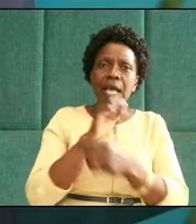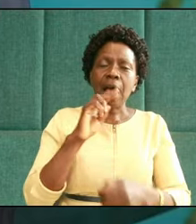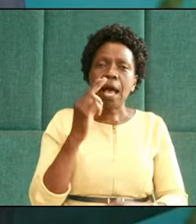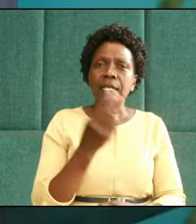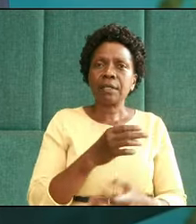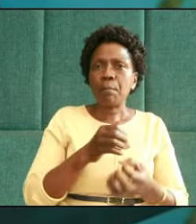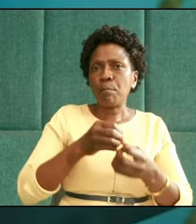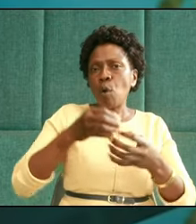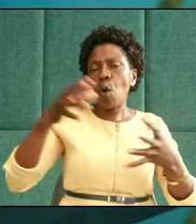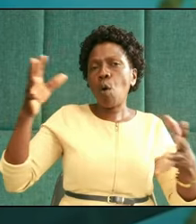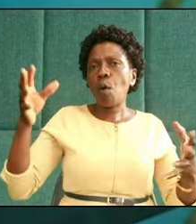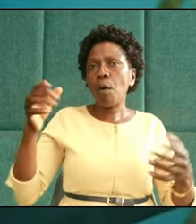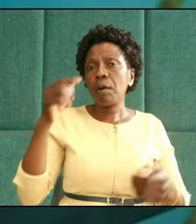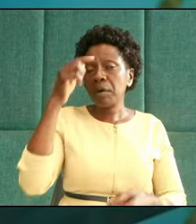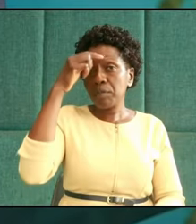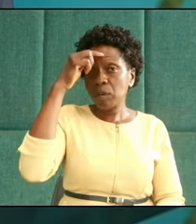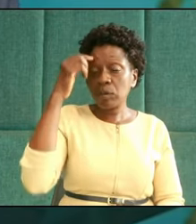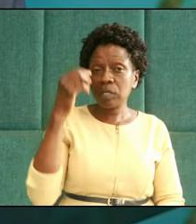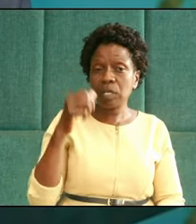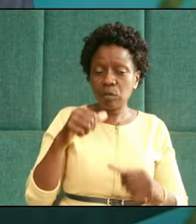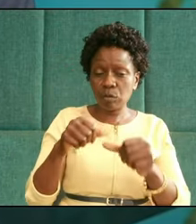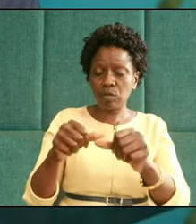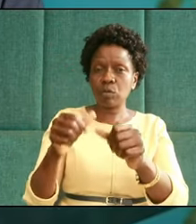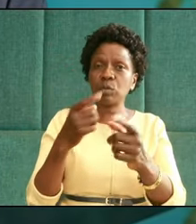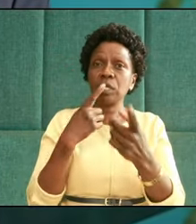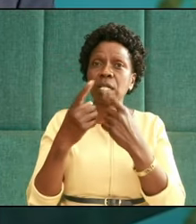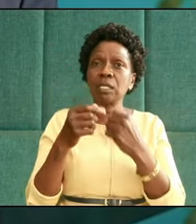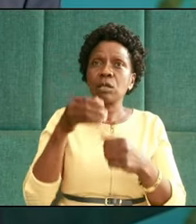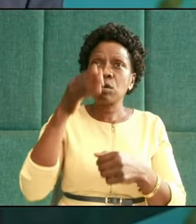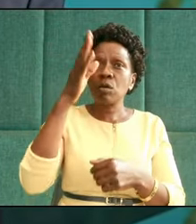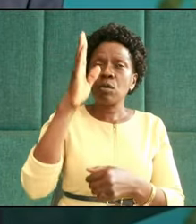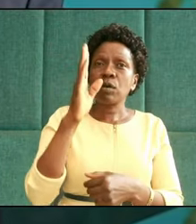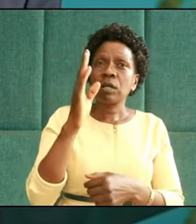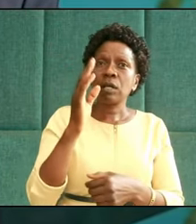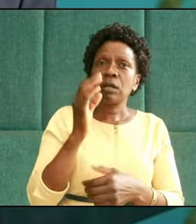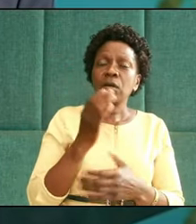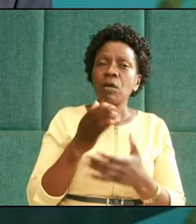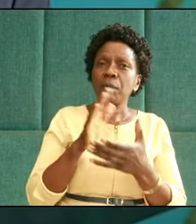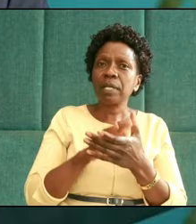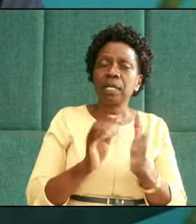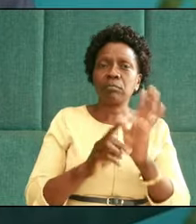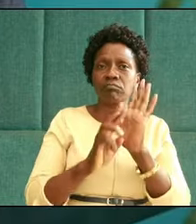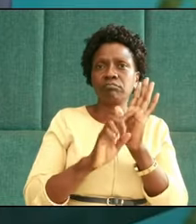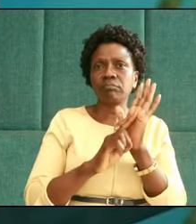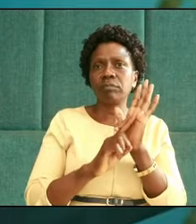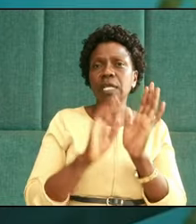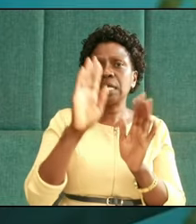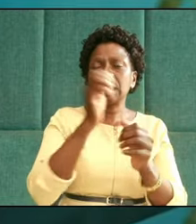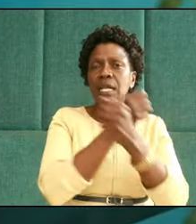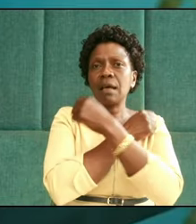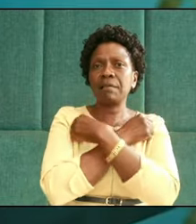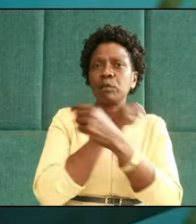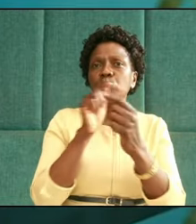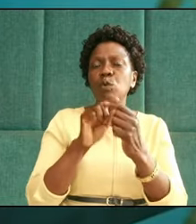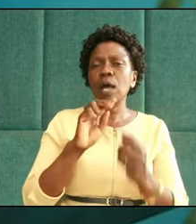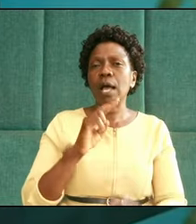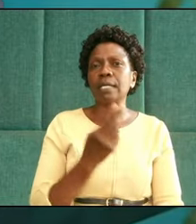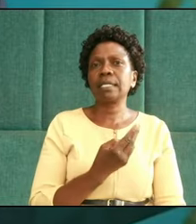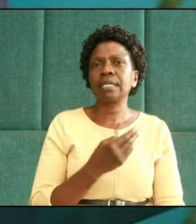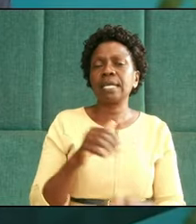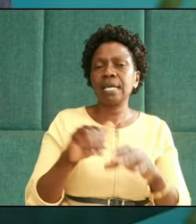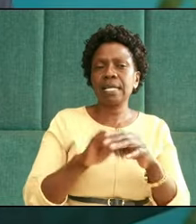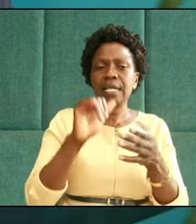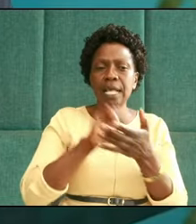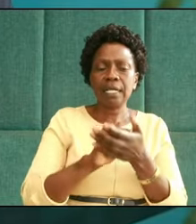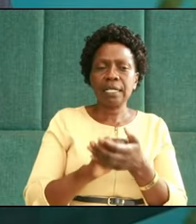here. He goes on to say in verse 8, God commenteth or demonstrates his love towards us in